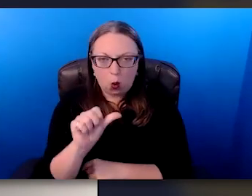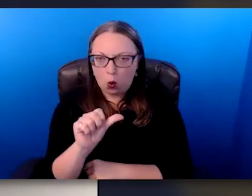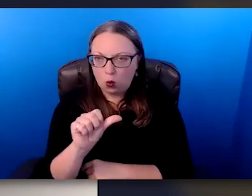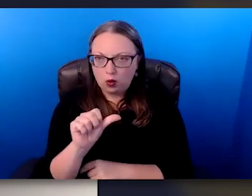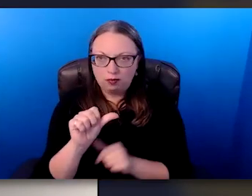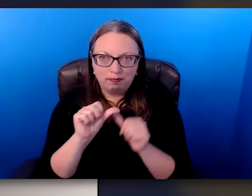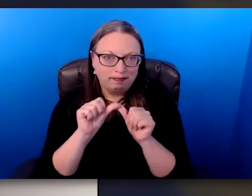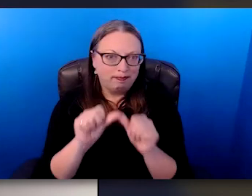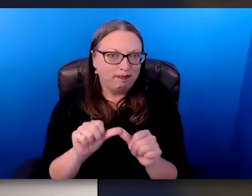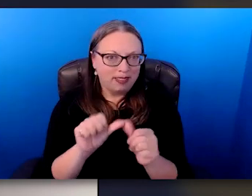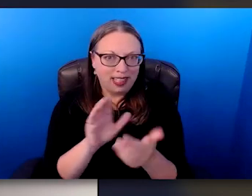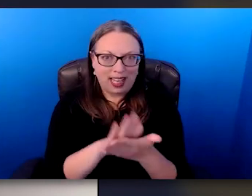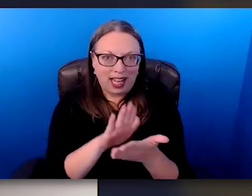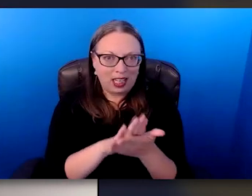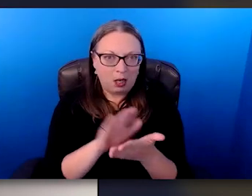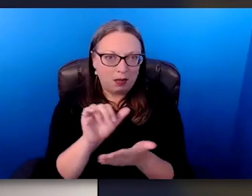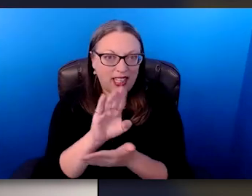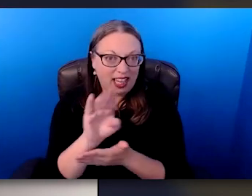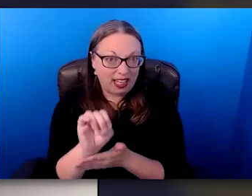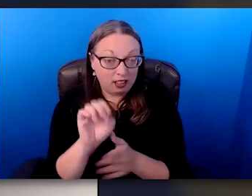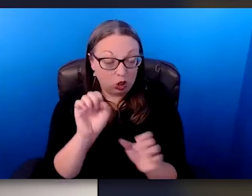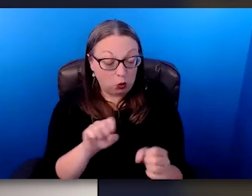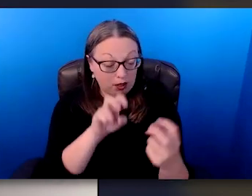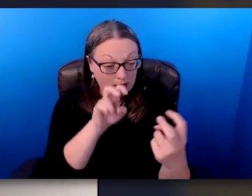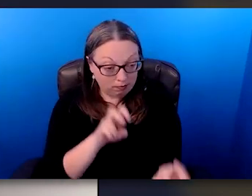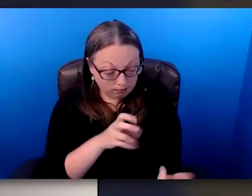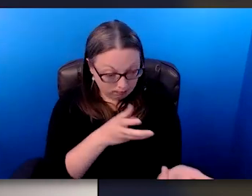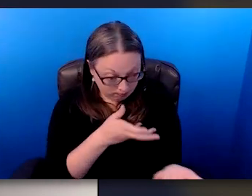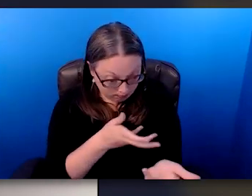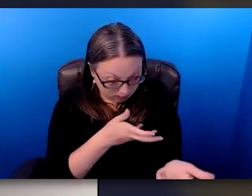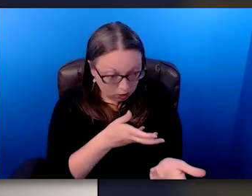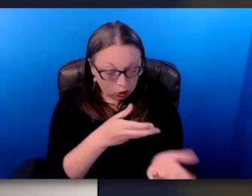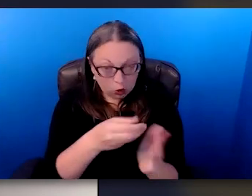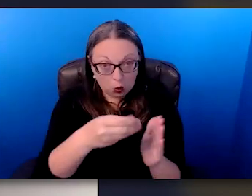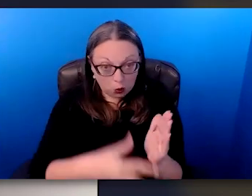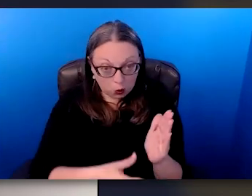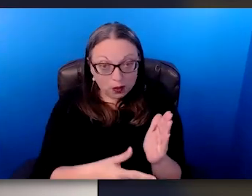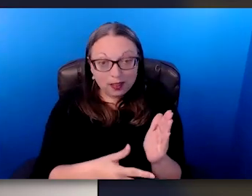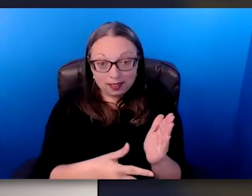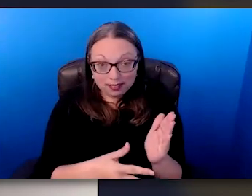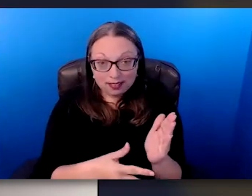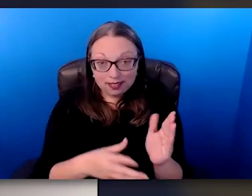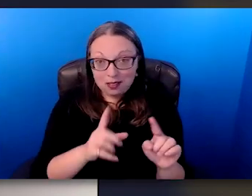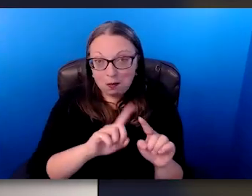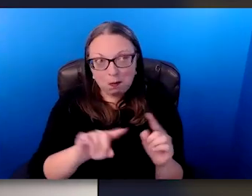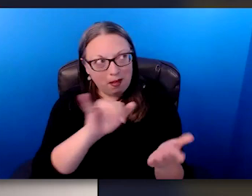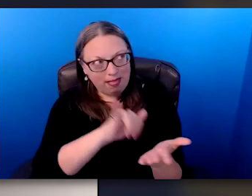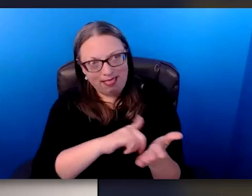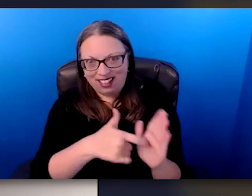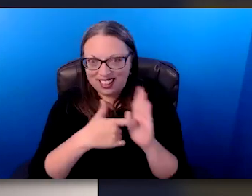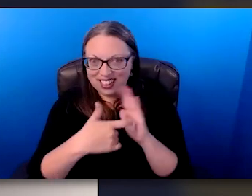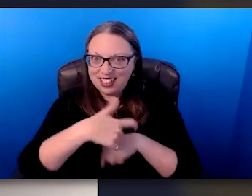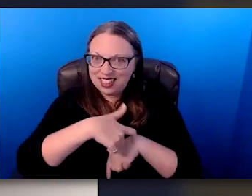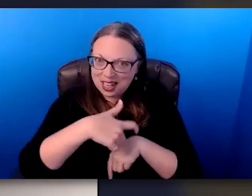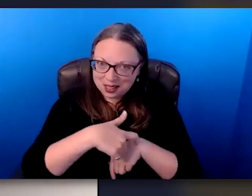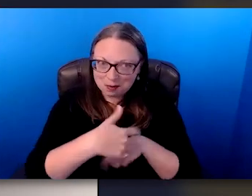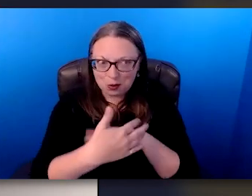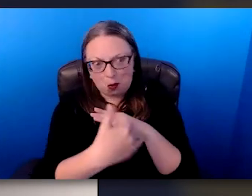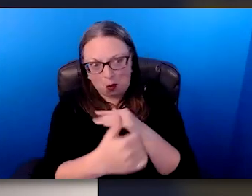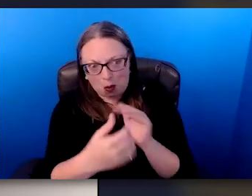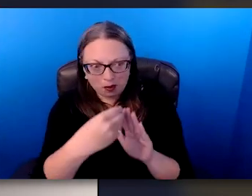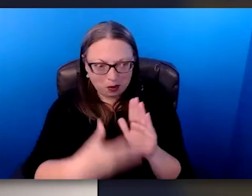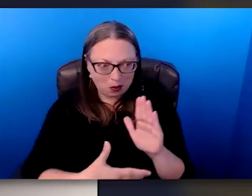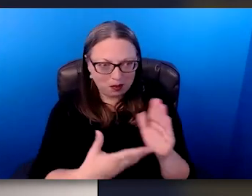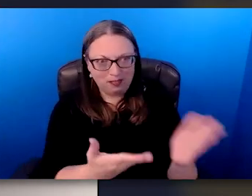you can talk to the student, but that takes time to bring the student in and explain their argument and everything. The question for me